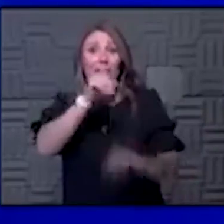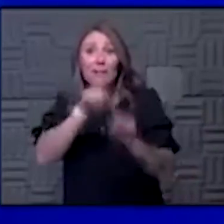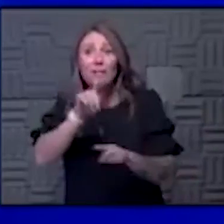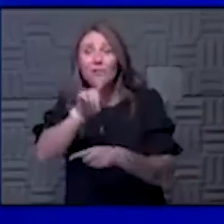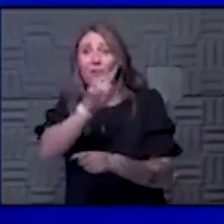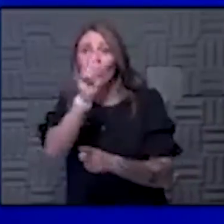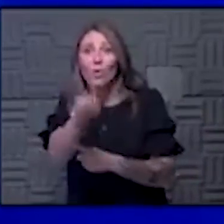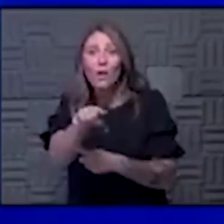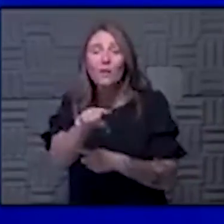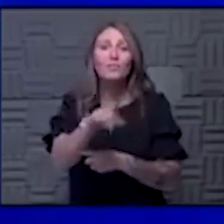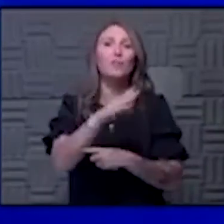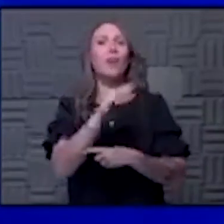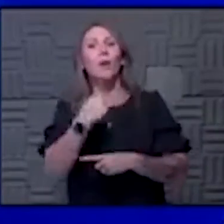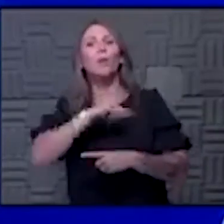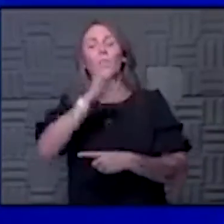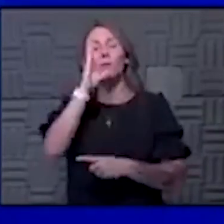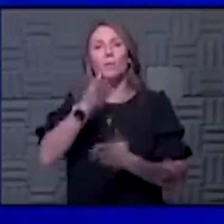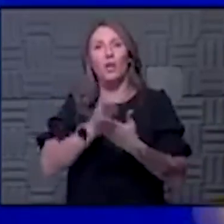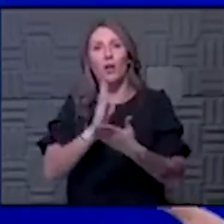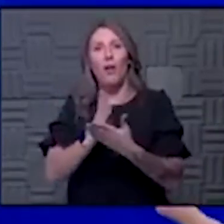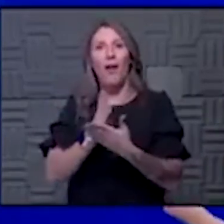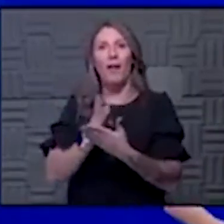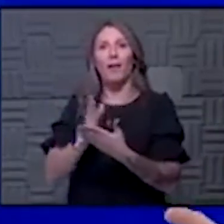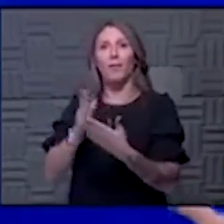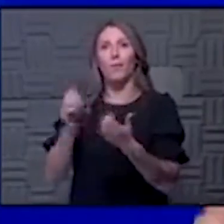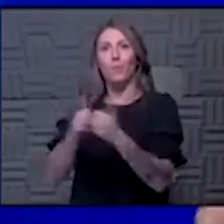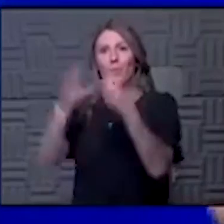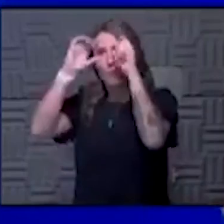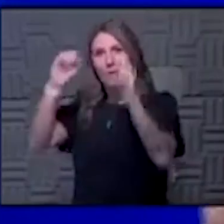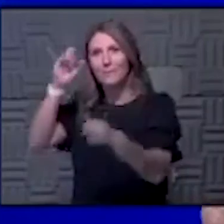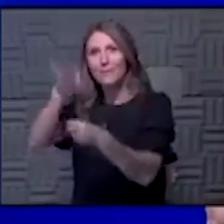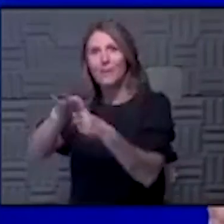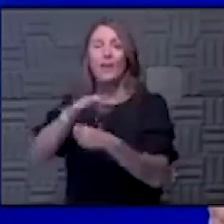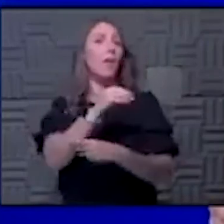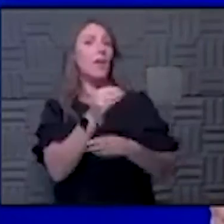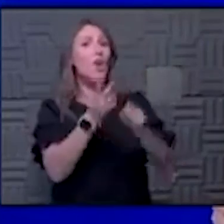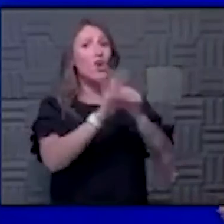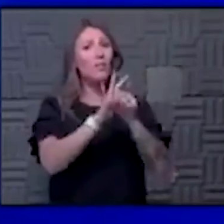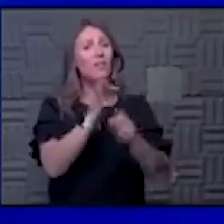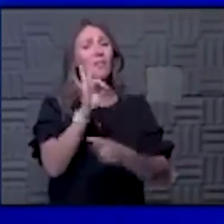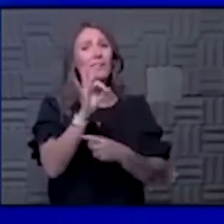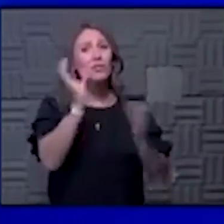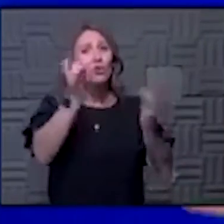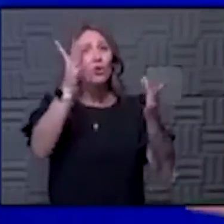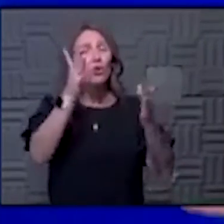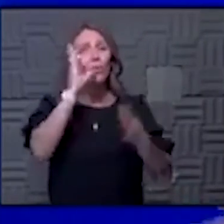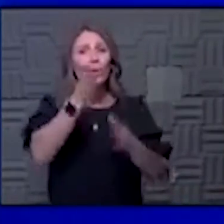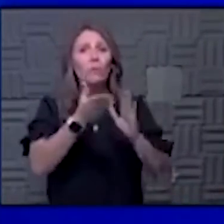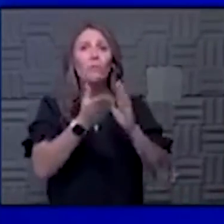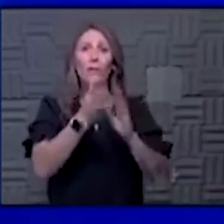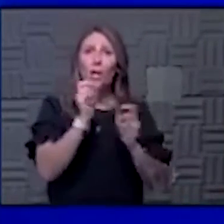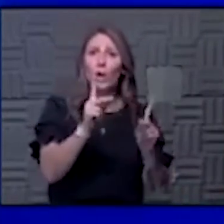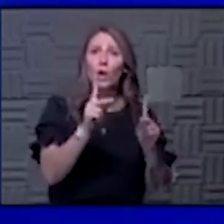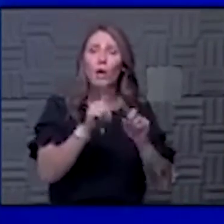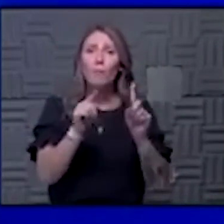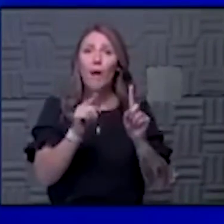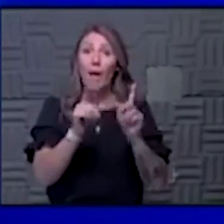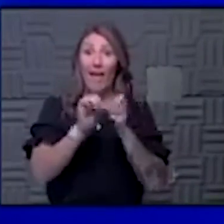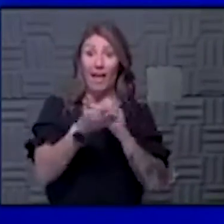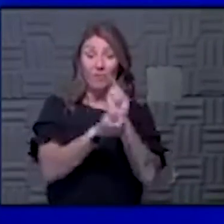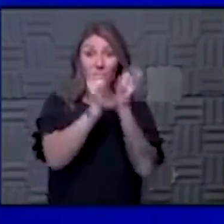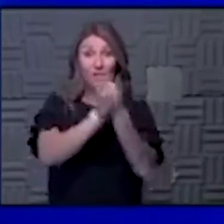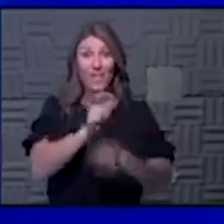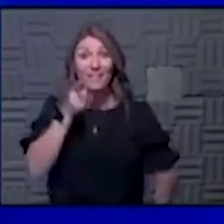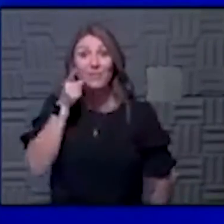what? We're going to be okay. And on the COVID crisis, we'll be okay. But the one that can change it is you. And the